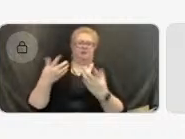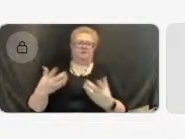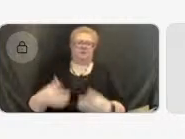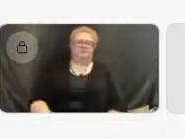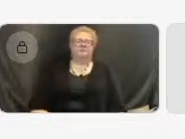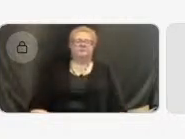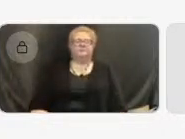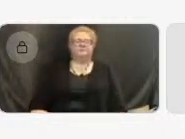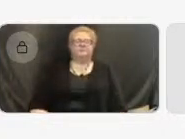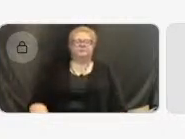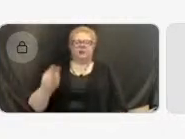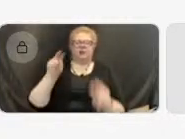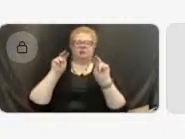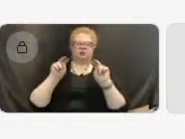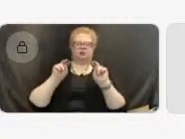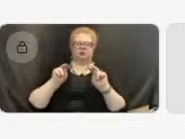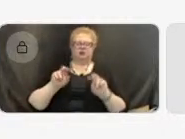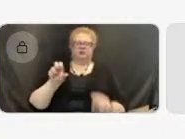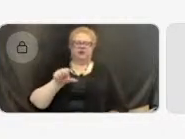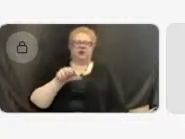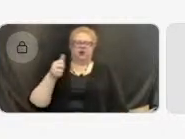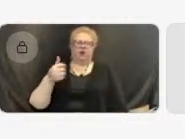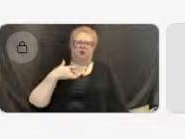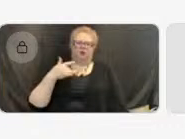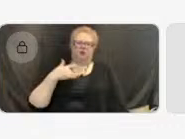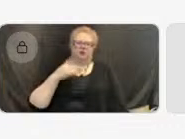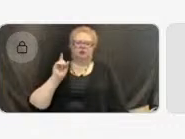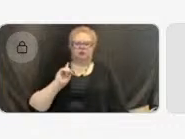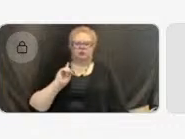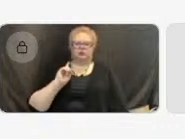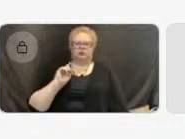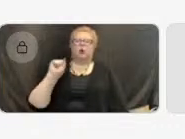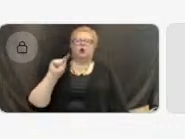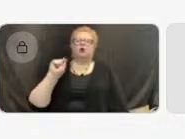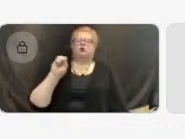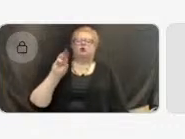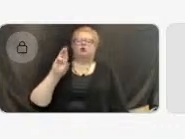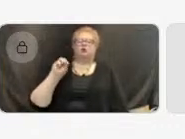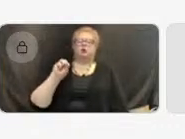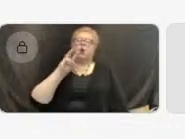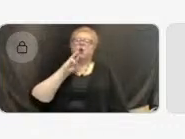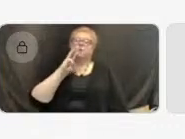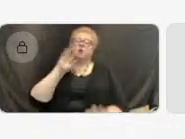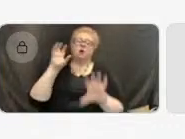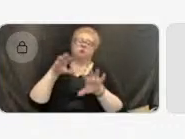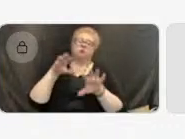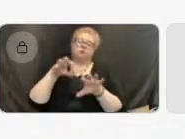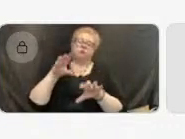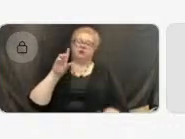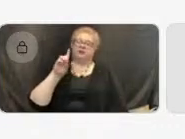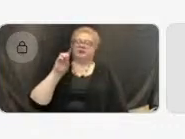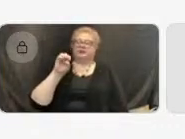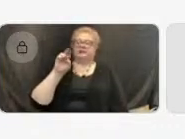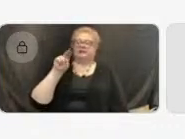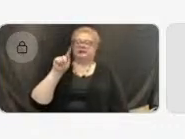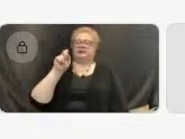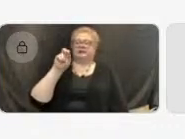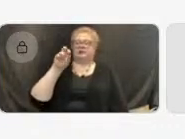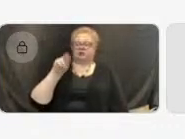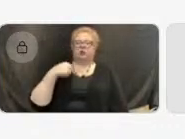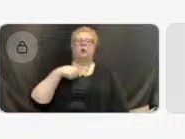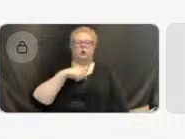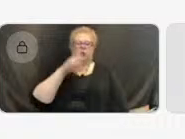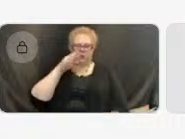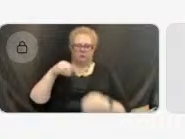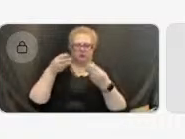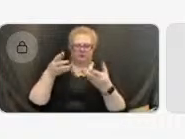Just looking at the other issues, stormwater detention, drainage. We are going to have to provide stormwater detention. We have 2